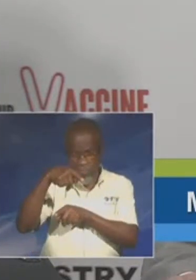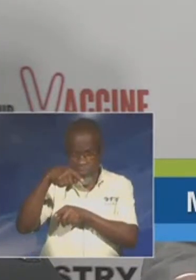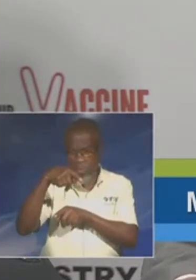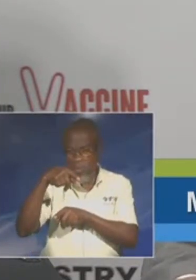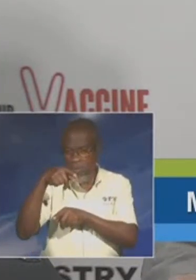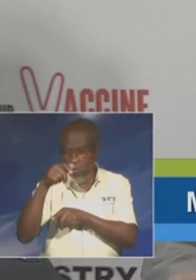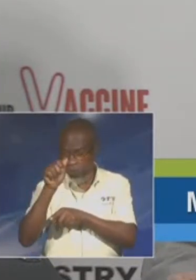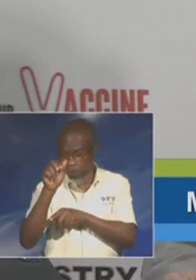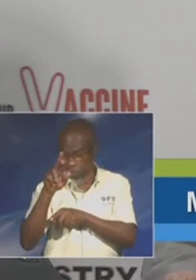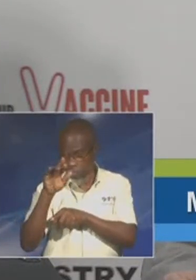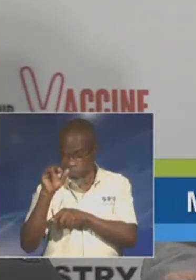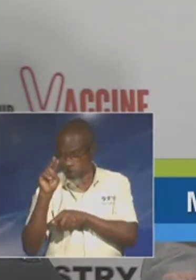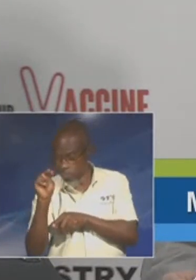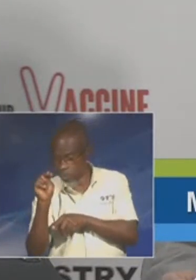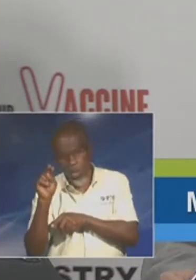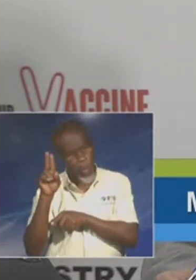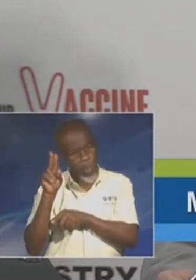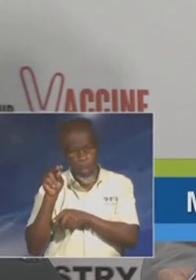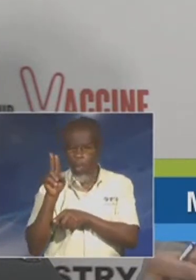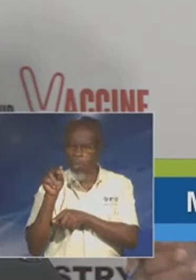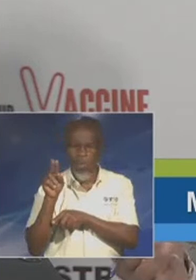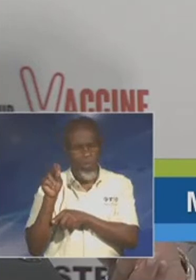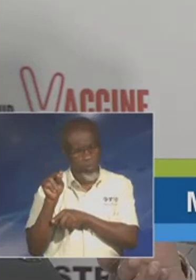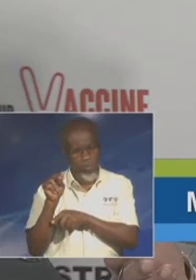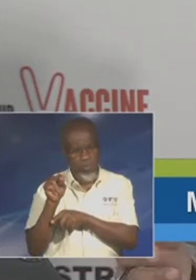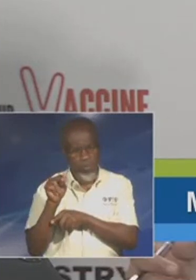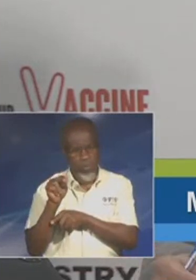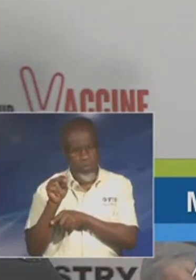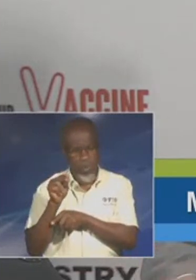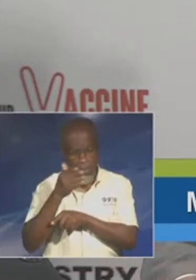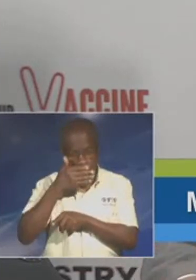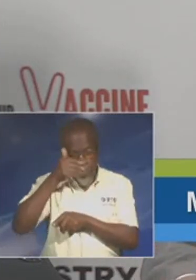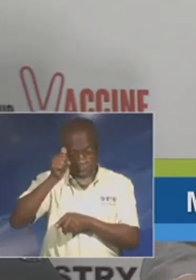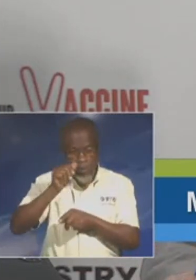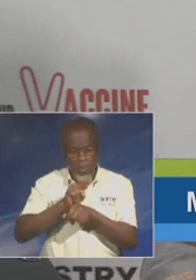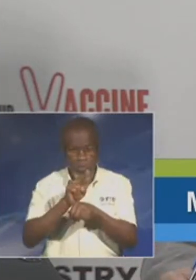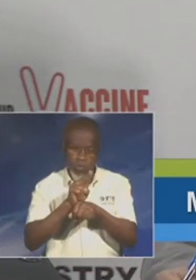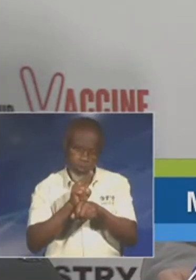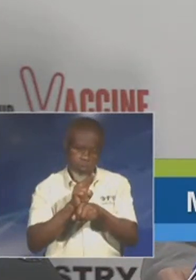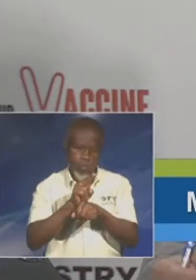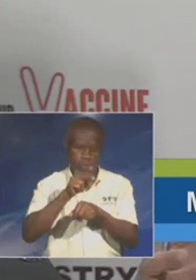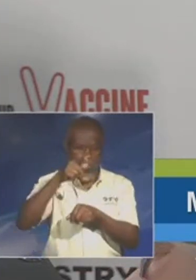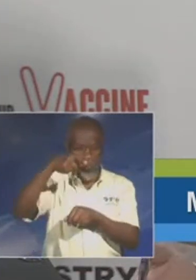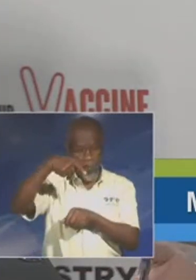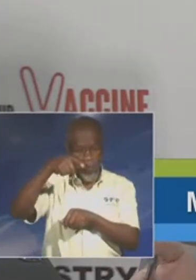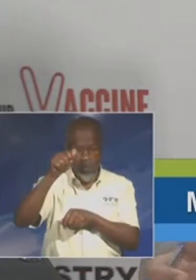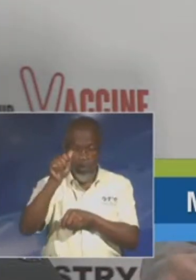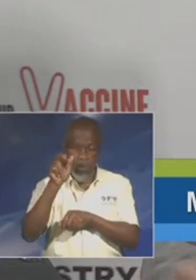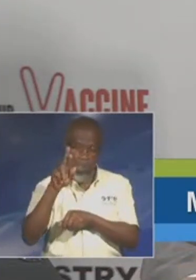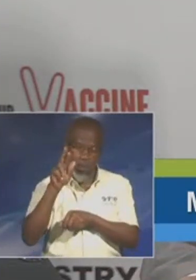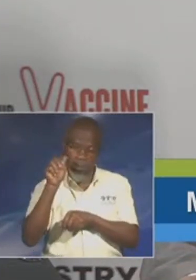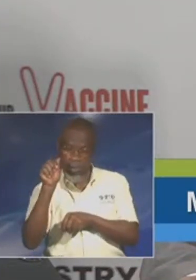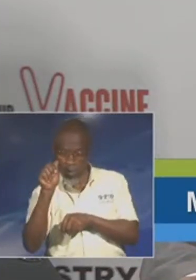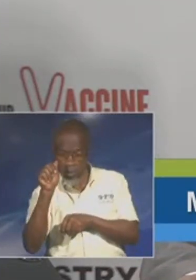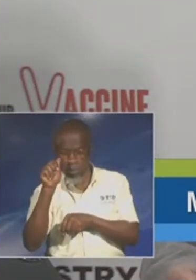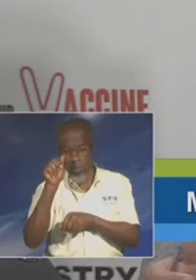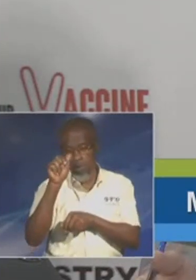children. The preferred one is paracetamol. Then you have the ibuprofens. She spoke about